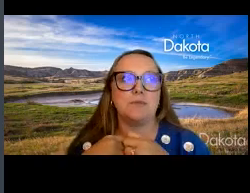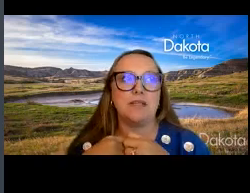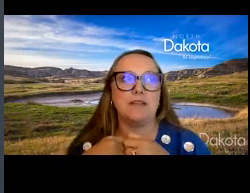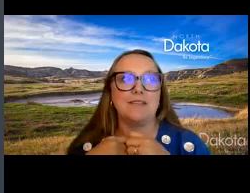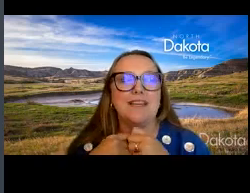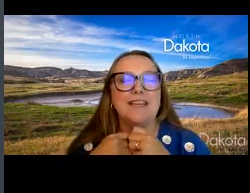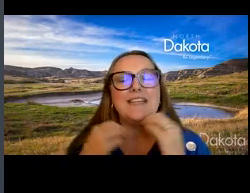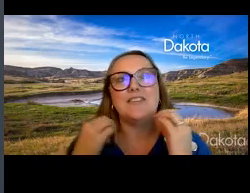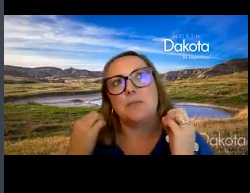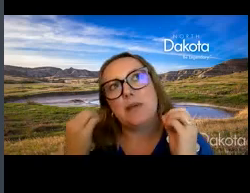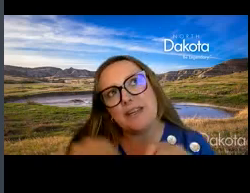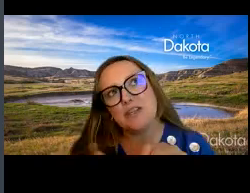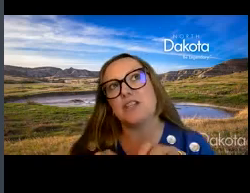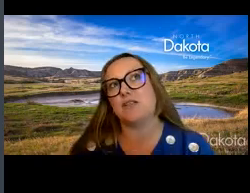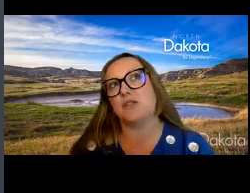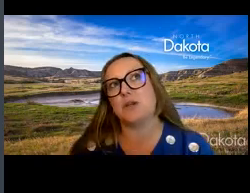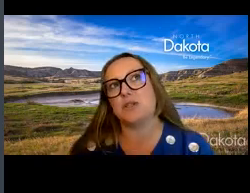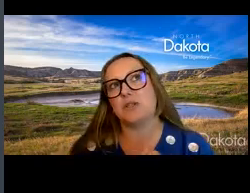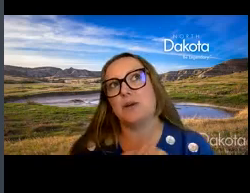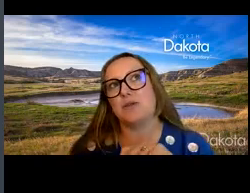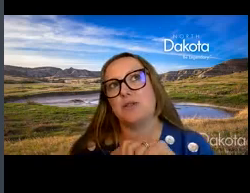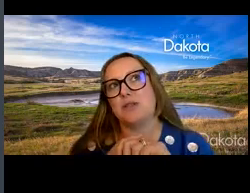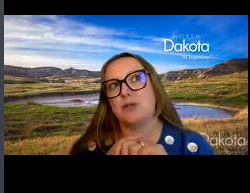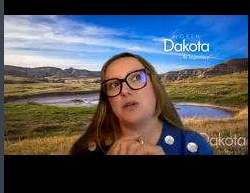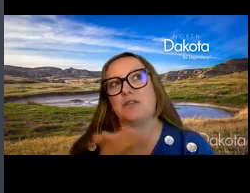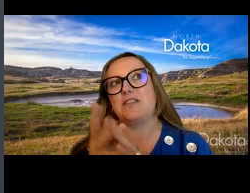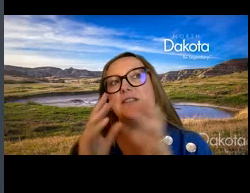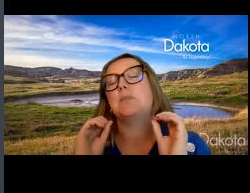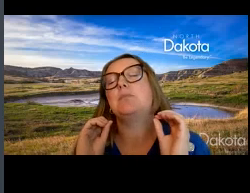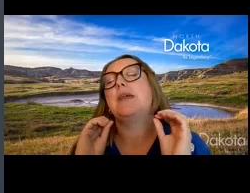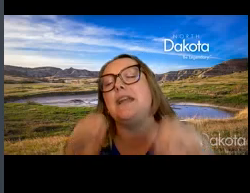bring it up to me. If the patient has questions about their